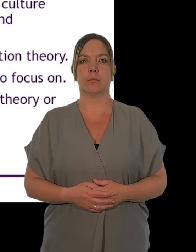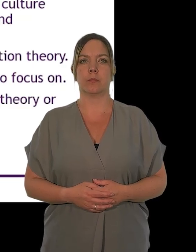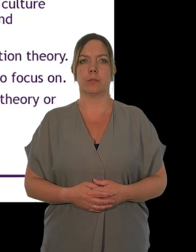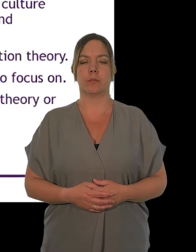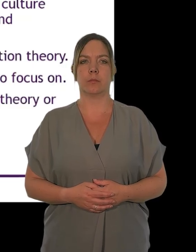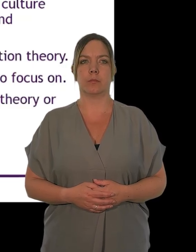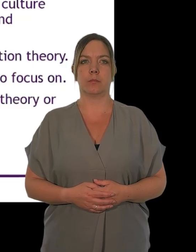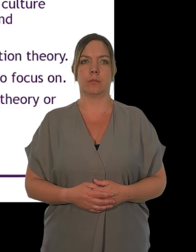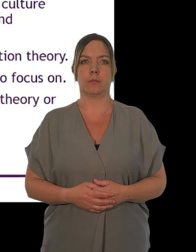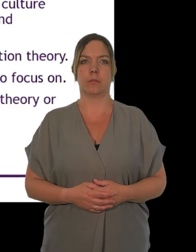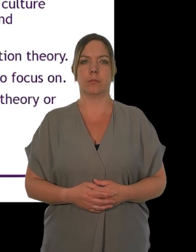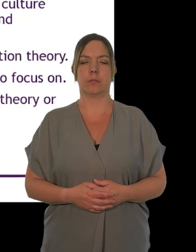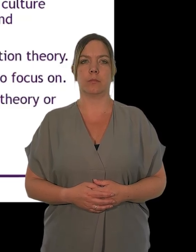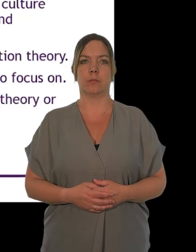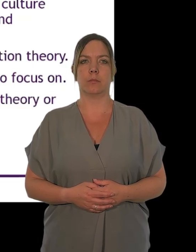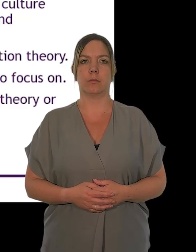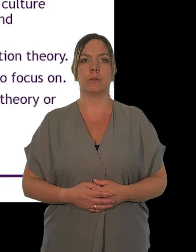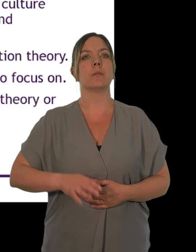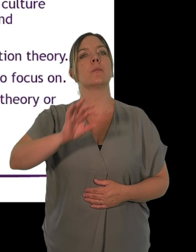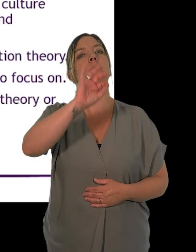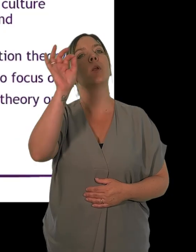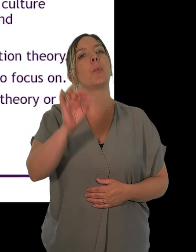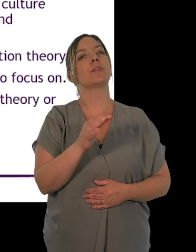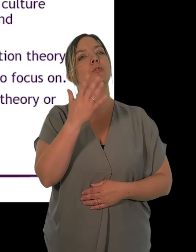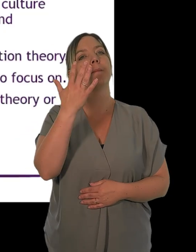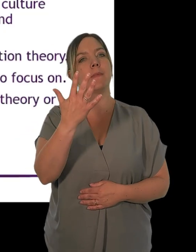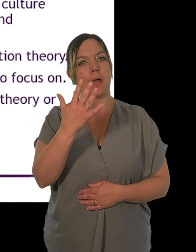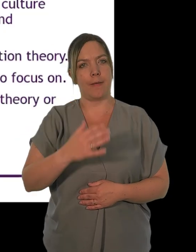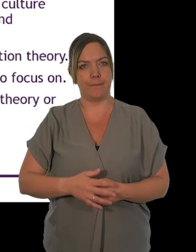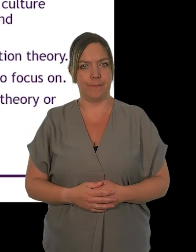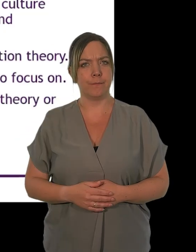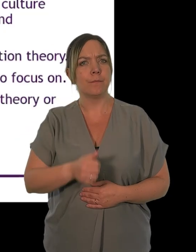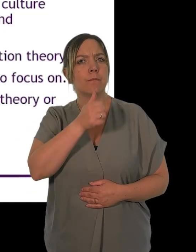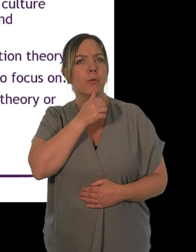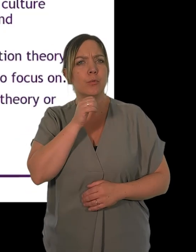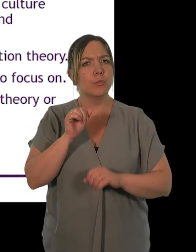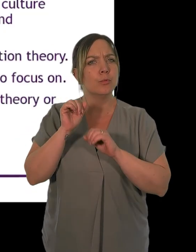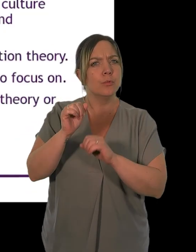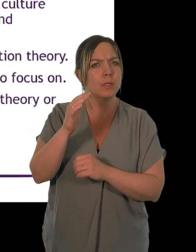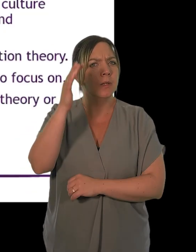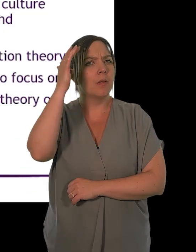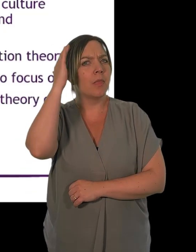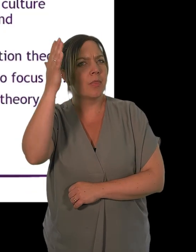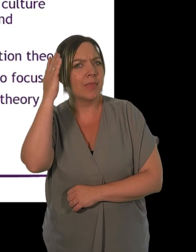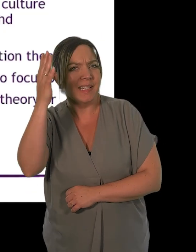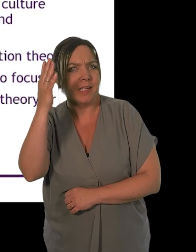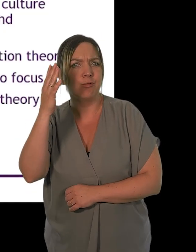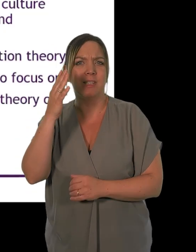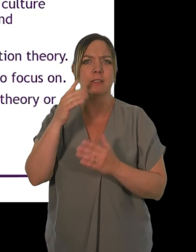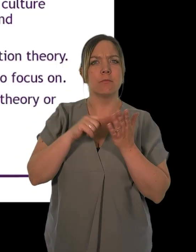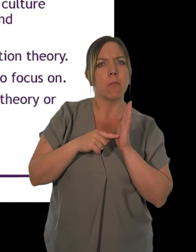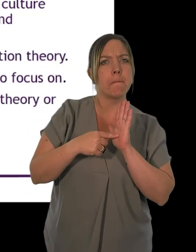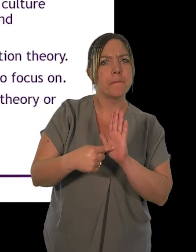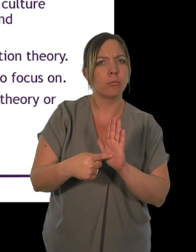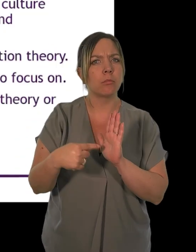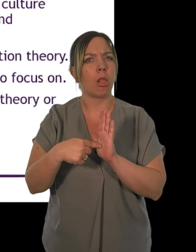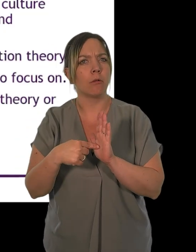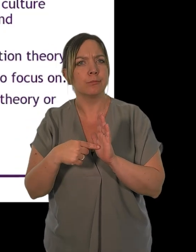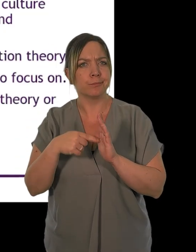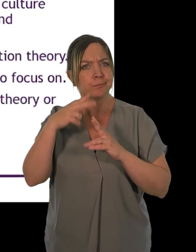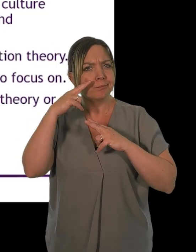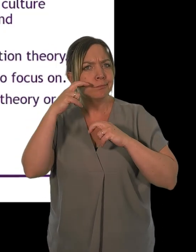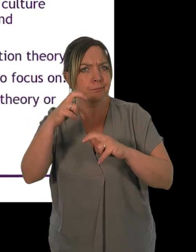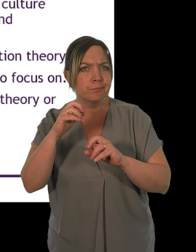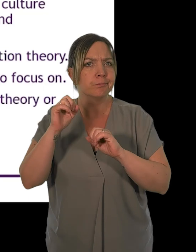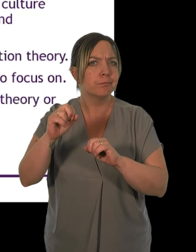Question 5. Using theories and models which examine organisation and human behaviour,